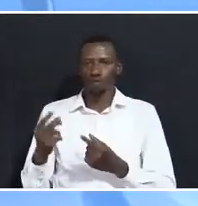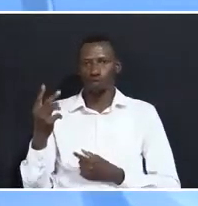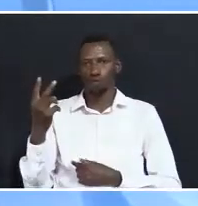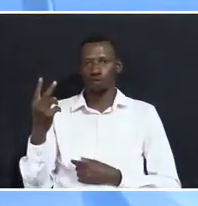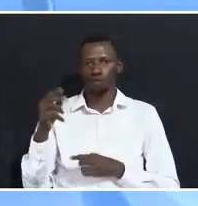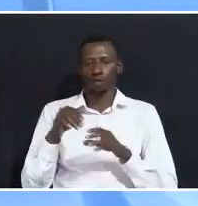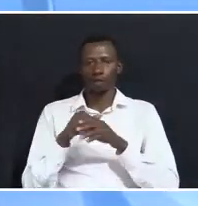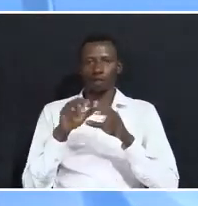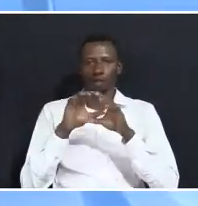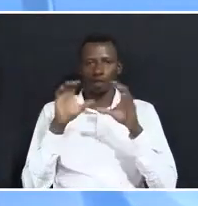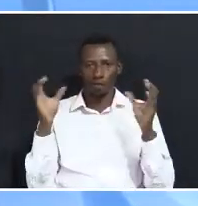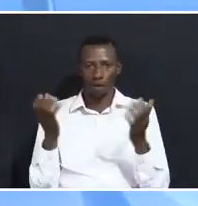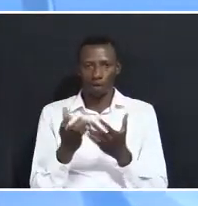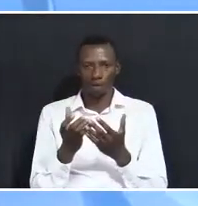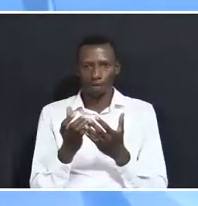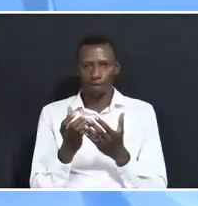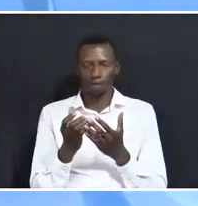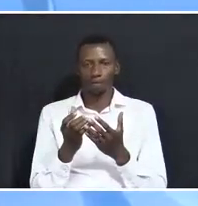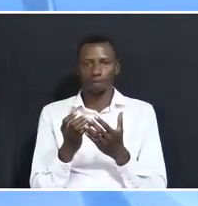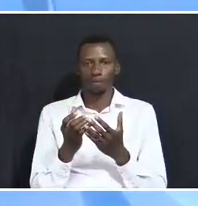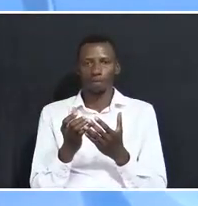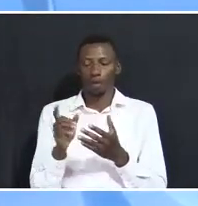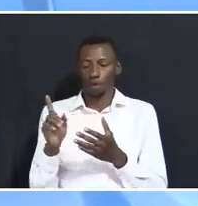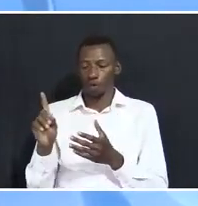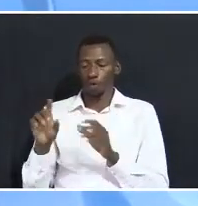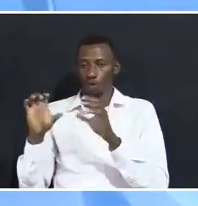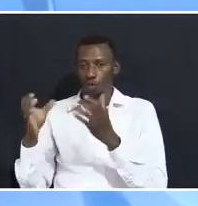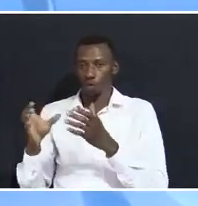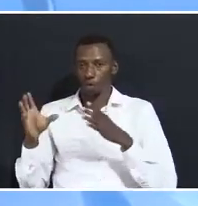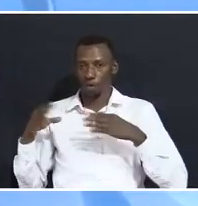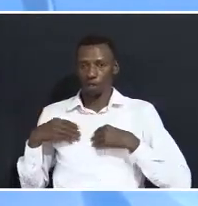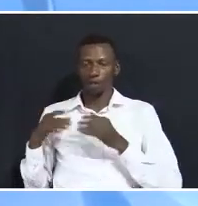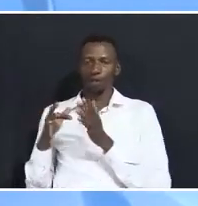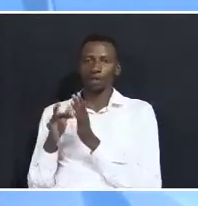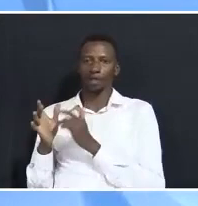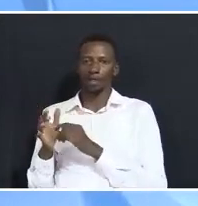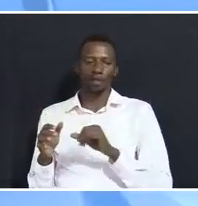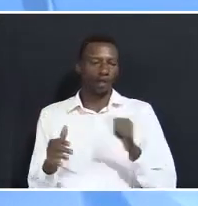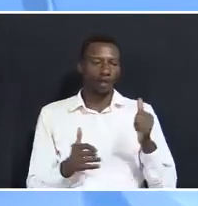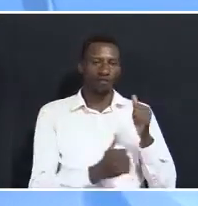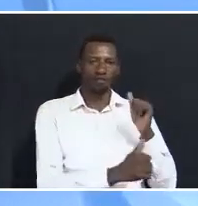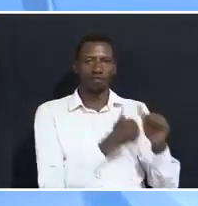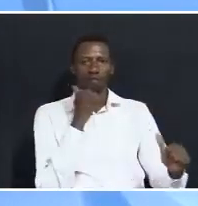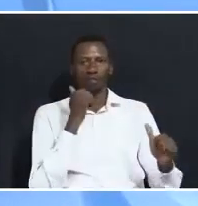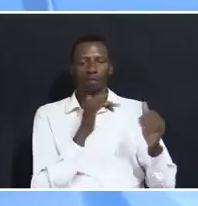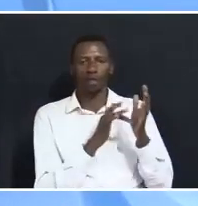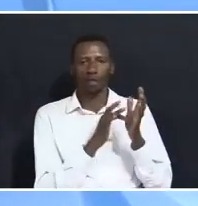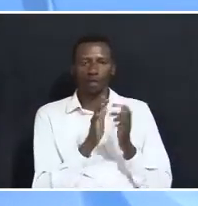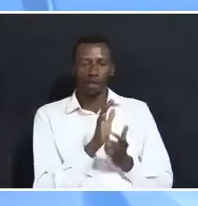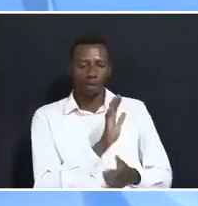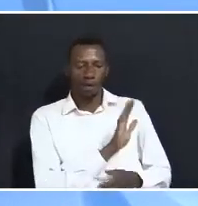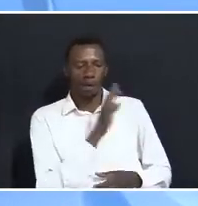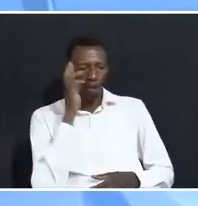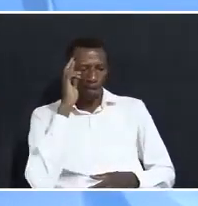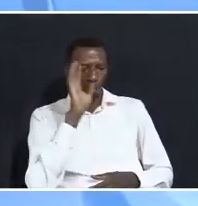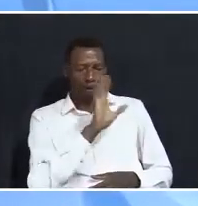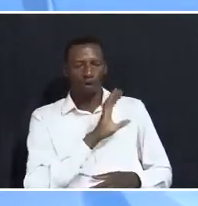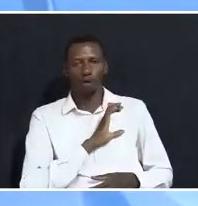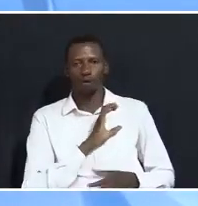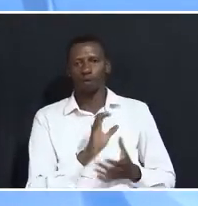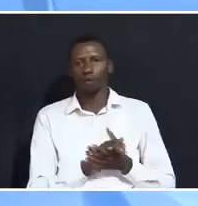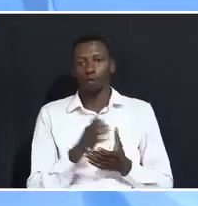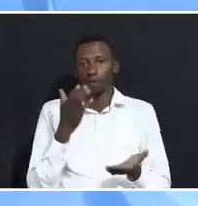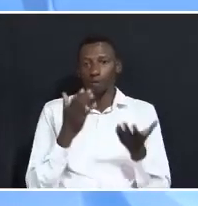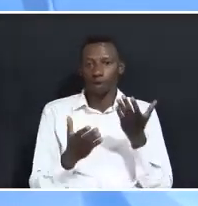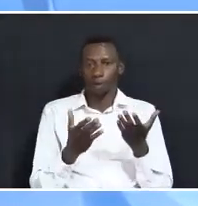Jesus as the Messiah, and there are those ones who will reject him for their reasons.